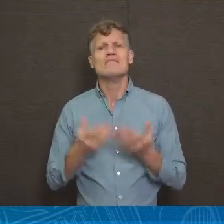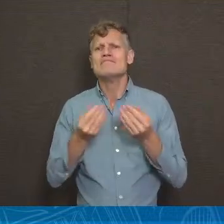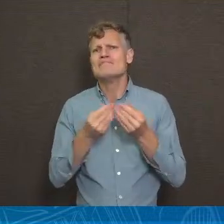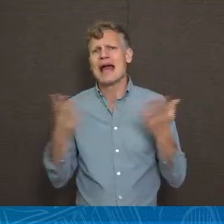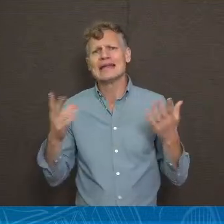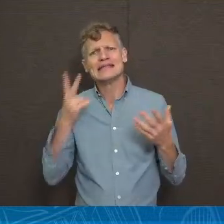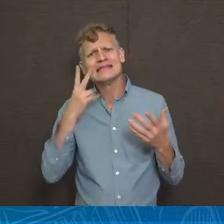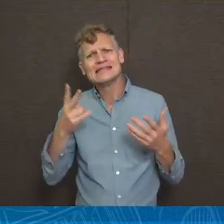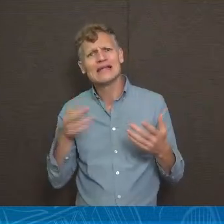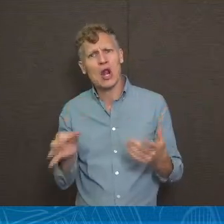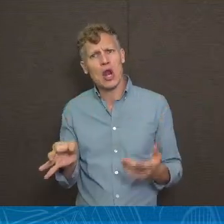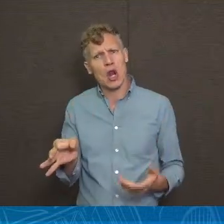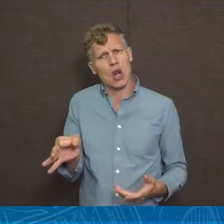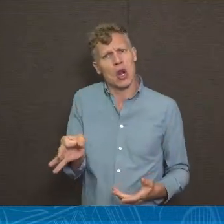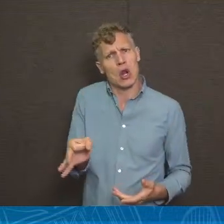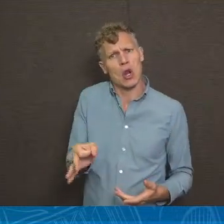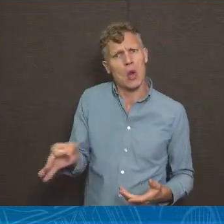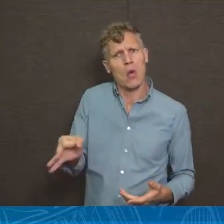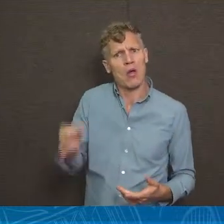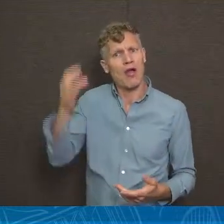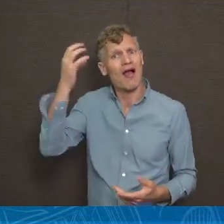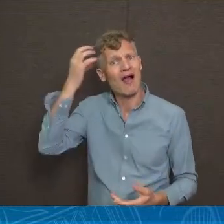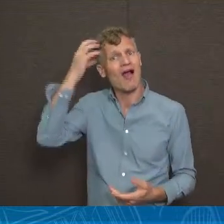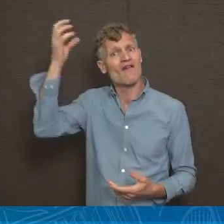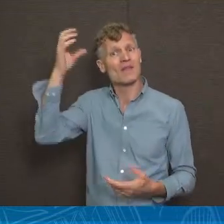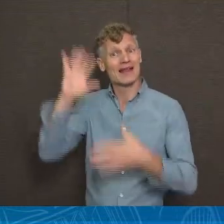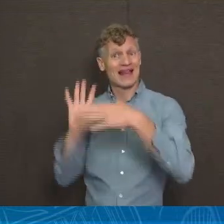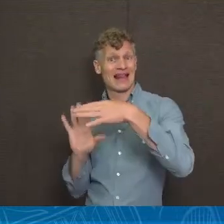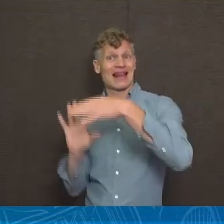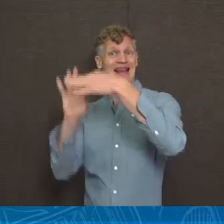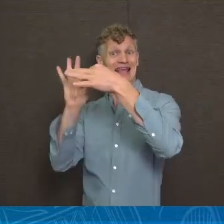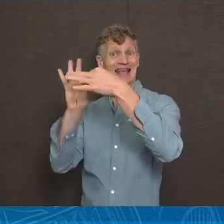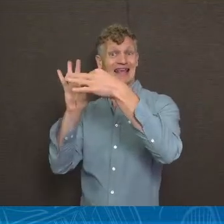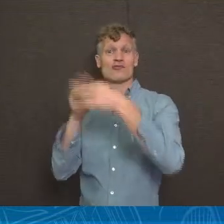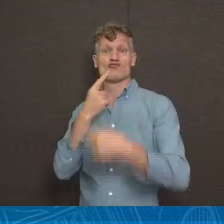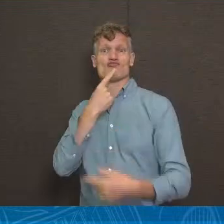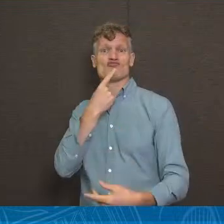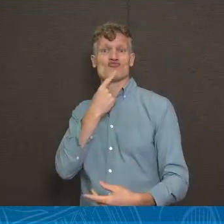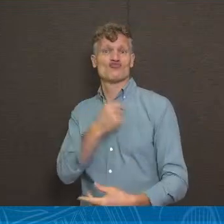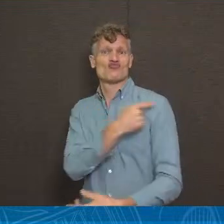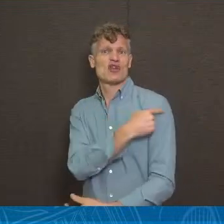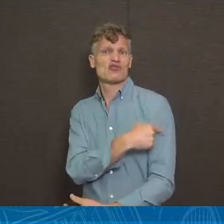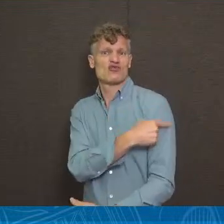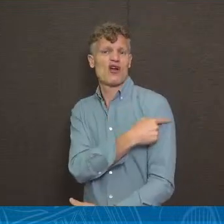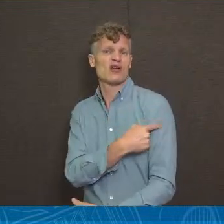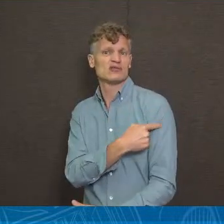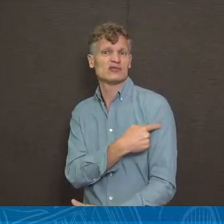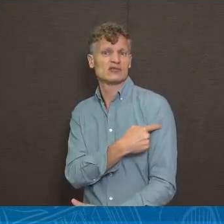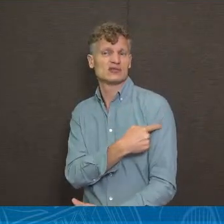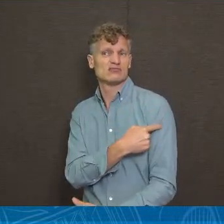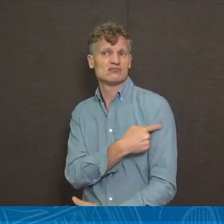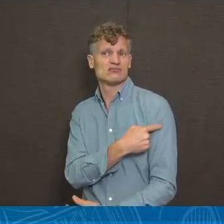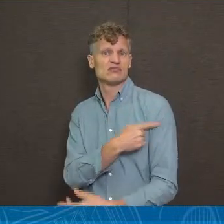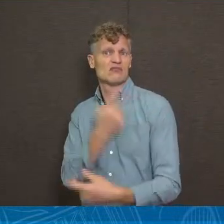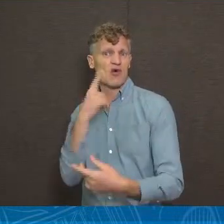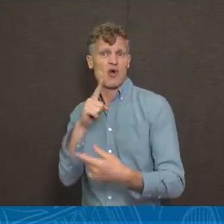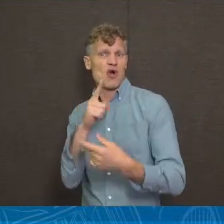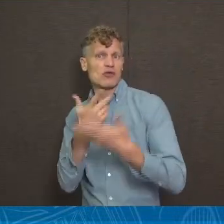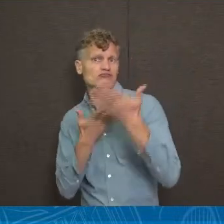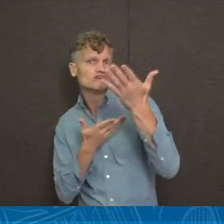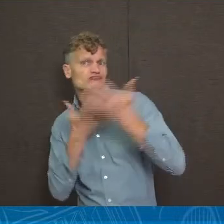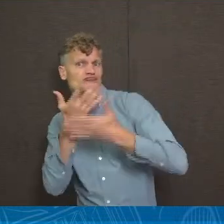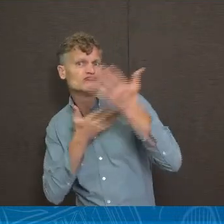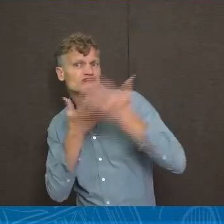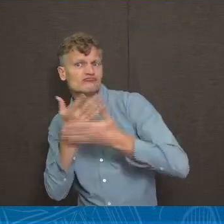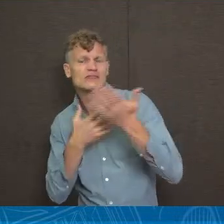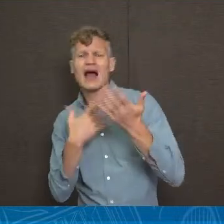working with local Red Cross, Red Crescent actors to do the consultations, and they develop much smaller